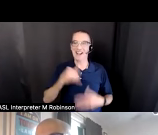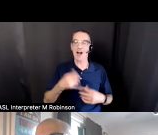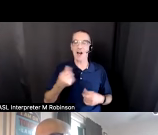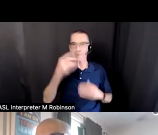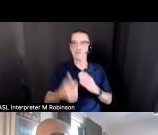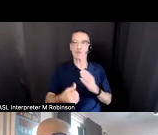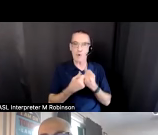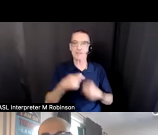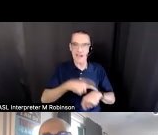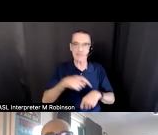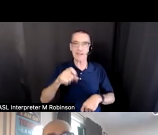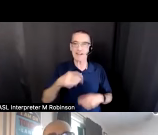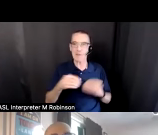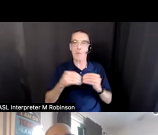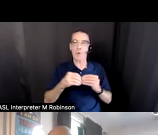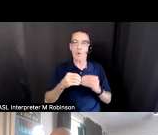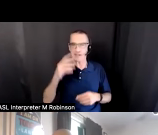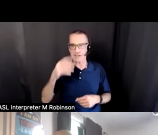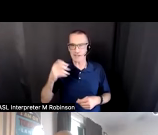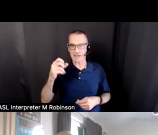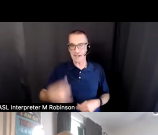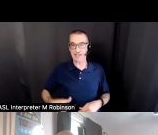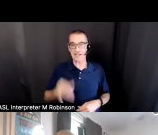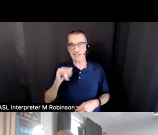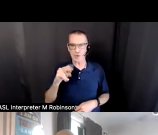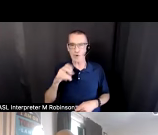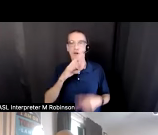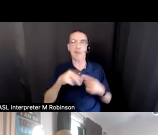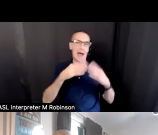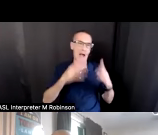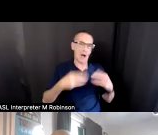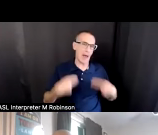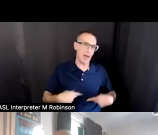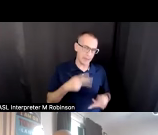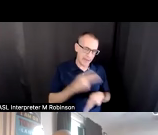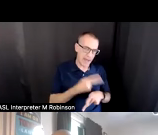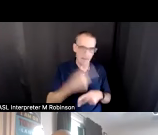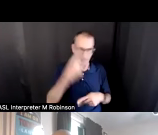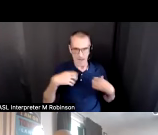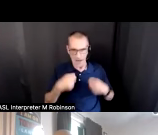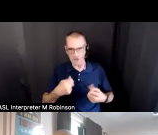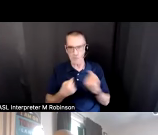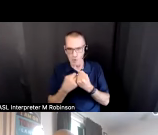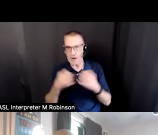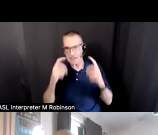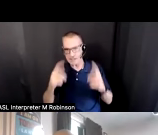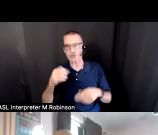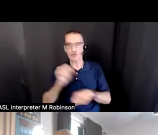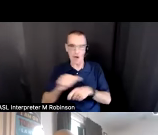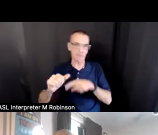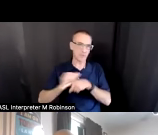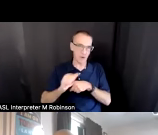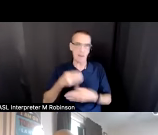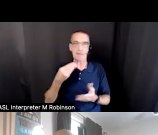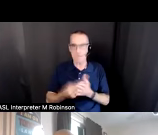of need. This one is a more intuitive run. Concrete supports, we're talking about housing, healthcare, mental health support, education, job training,